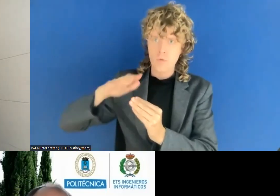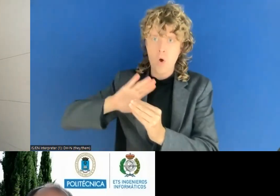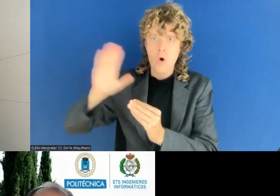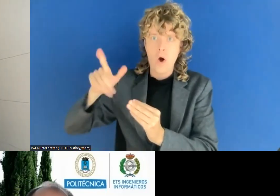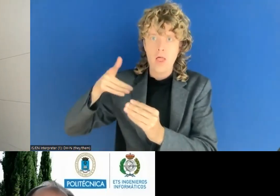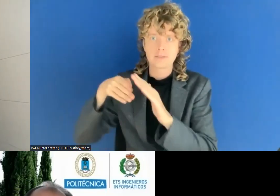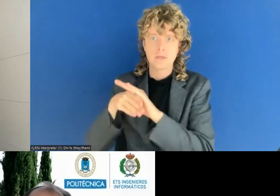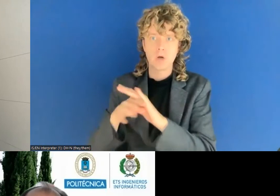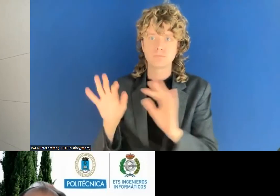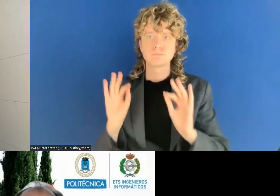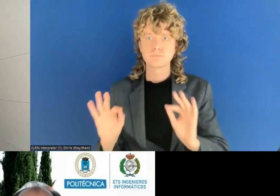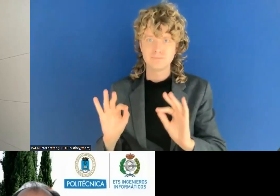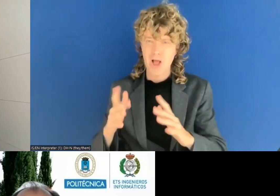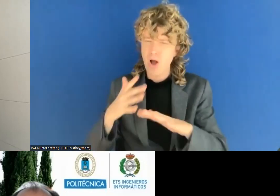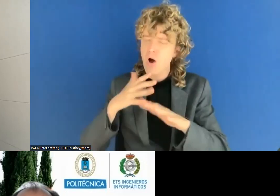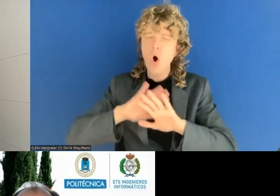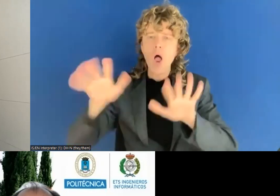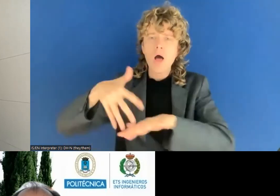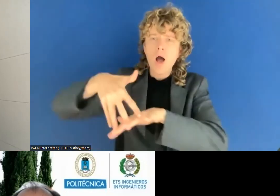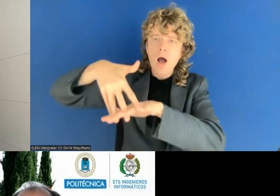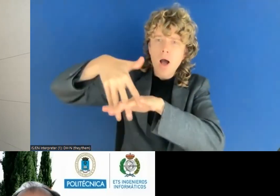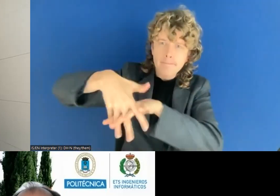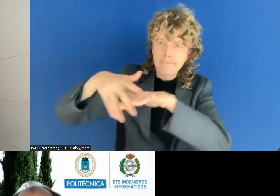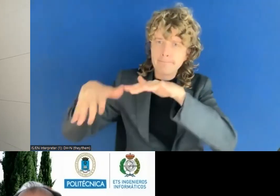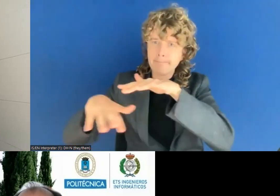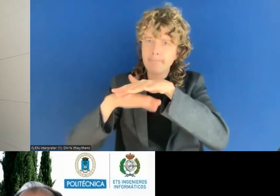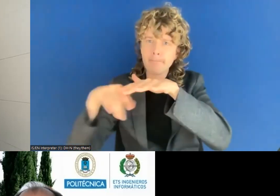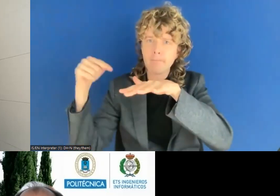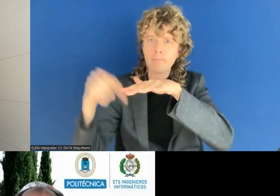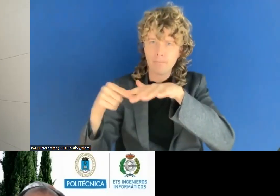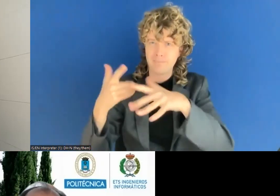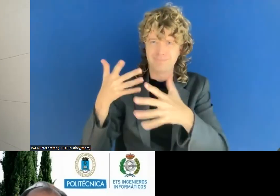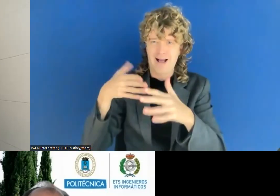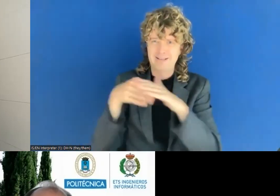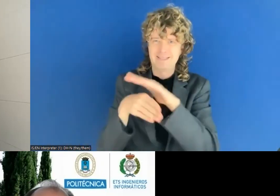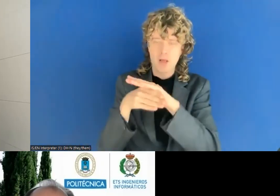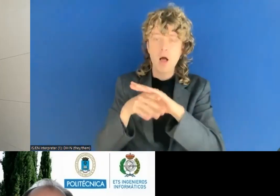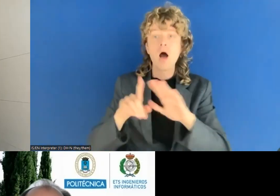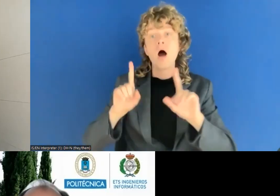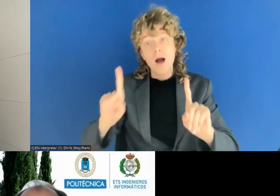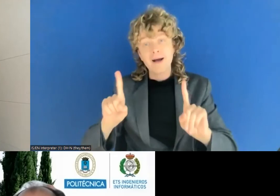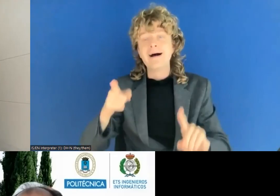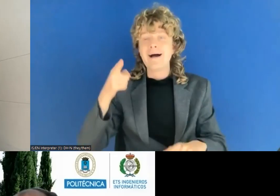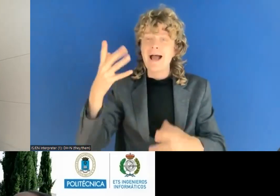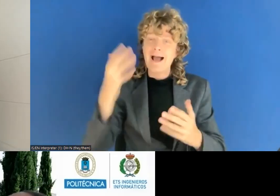something accessible by default, unless the developers start messing with it.